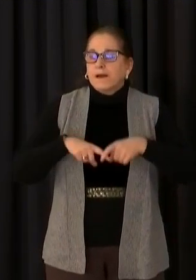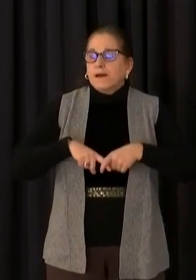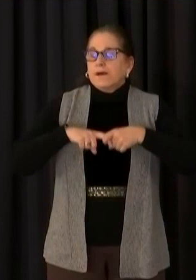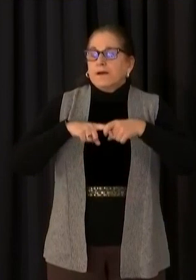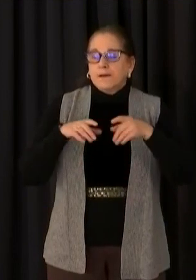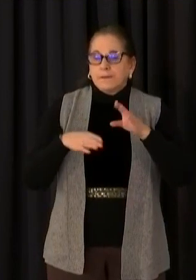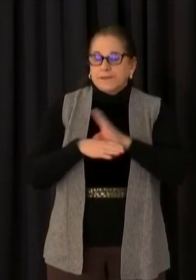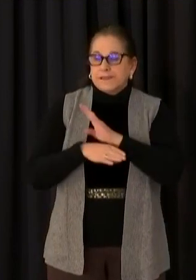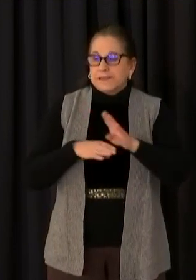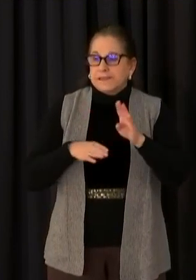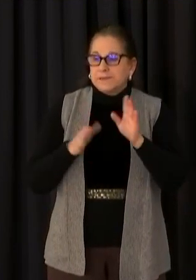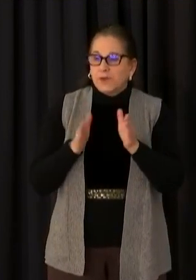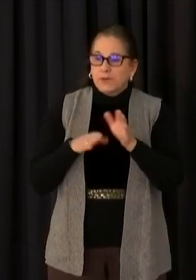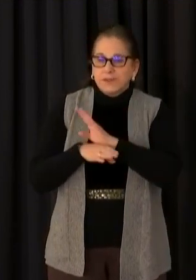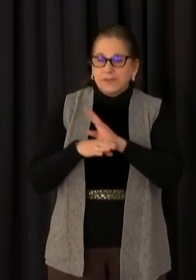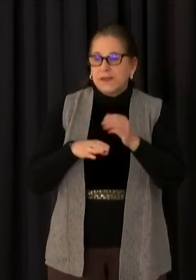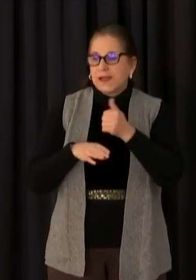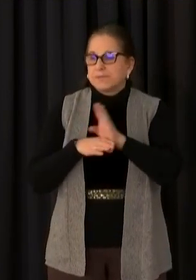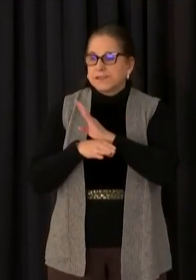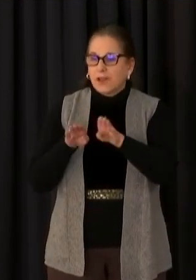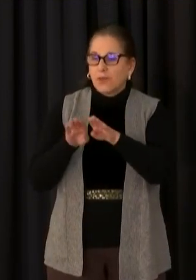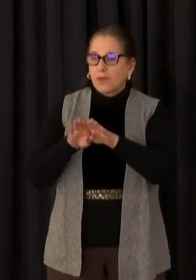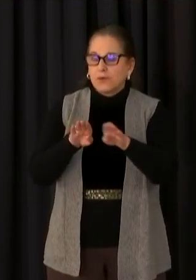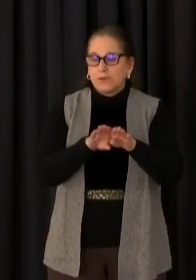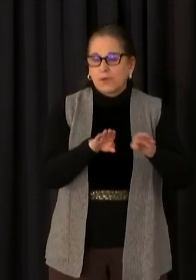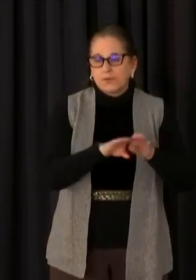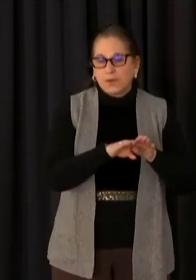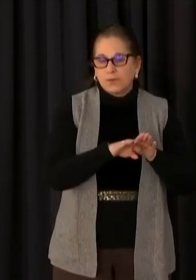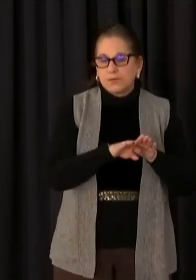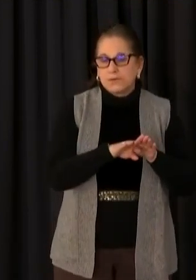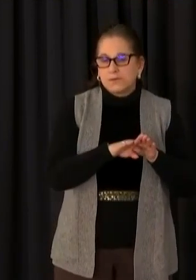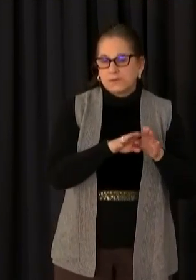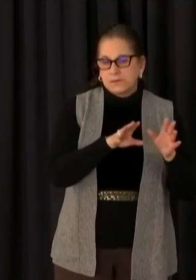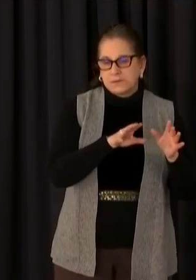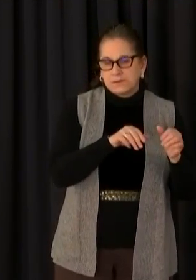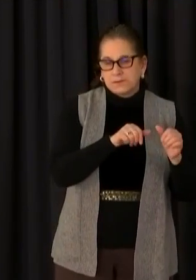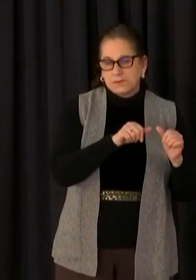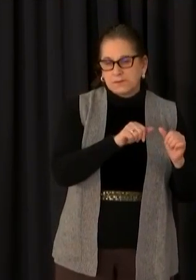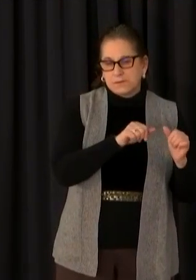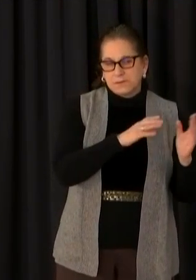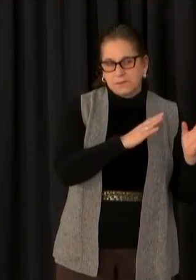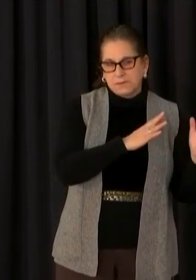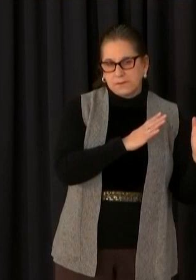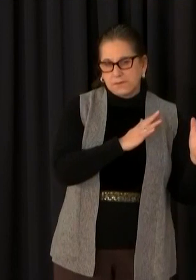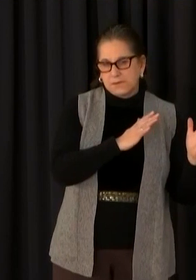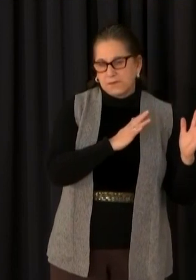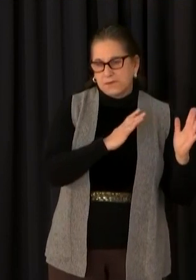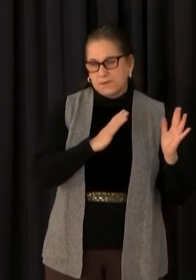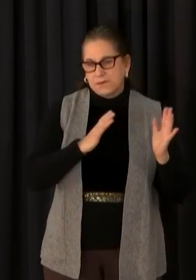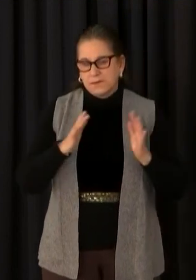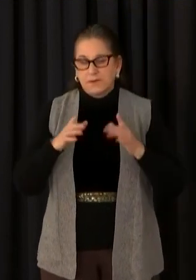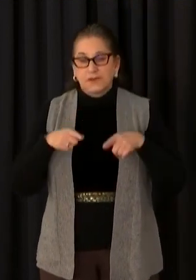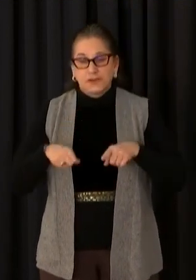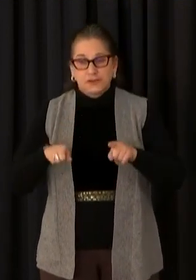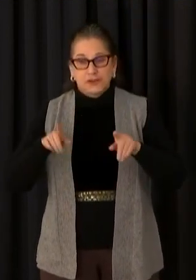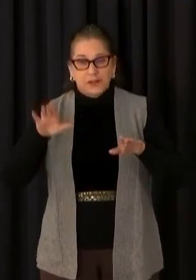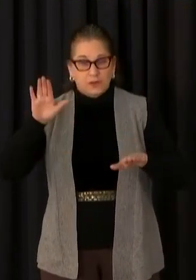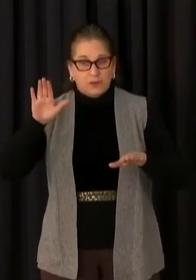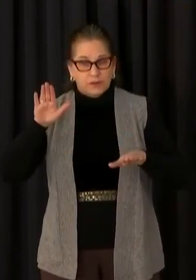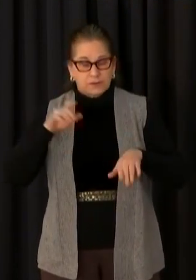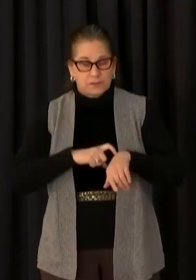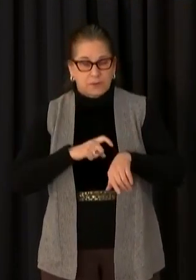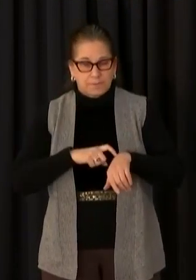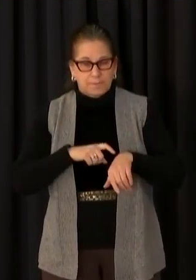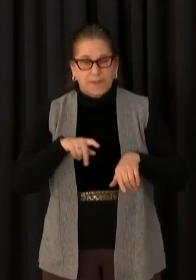will extend through the inaugural period. So certain phase 2 activities related to